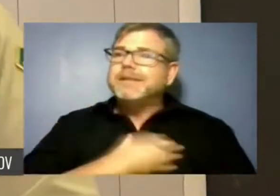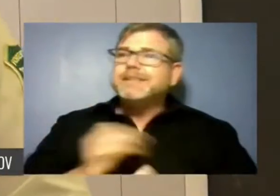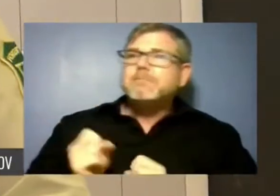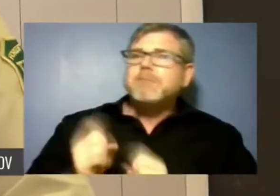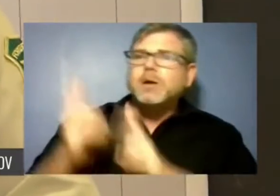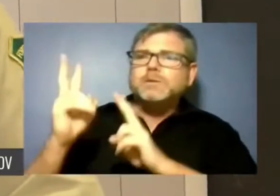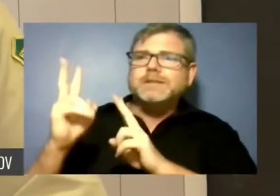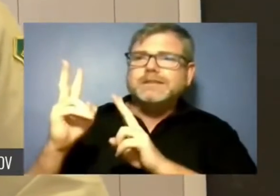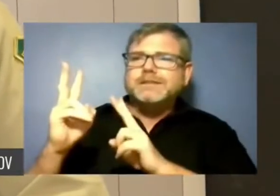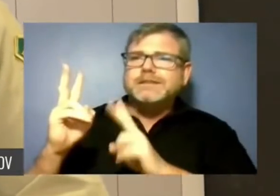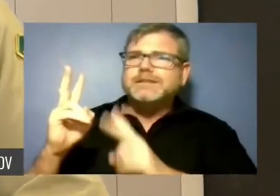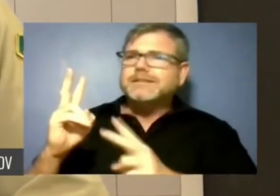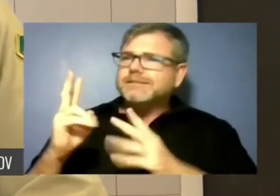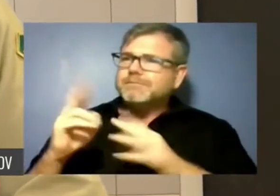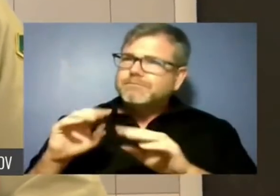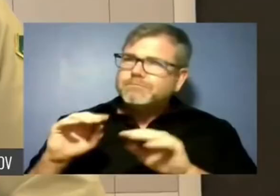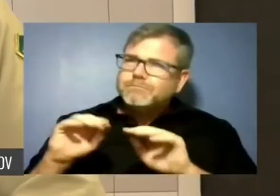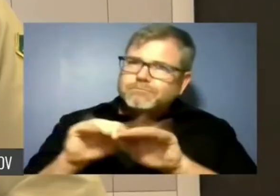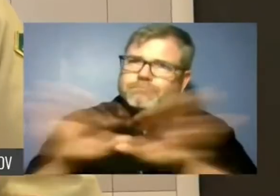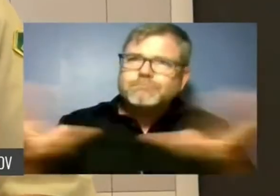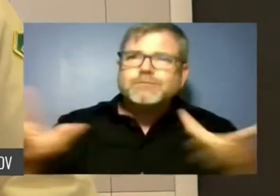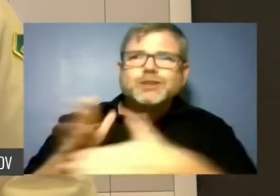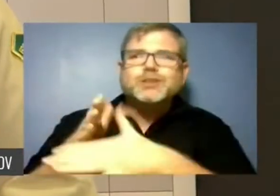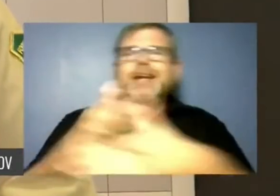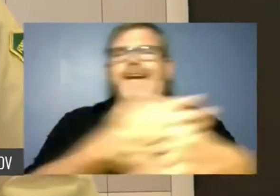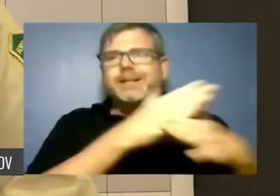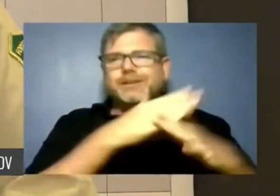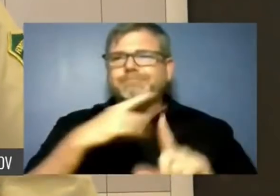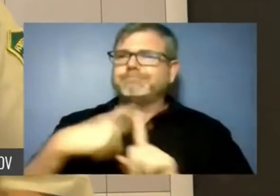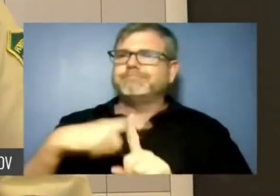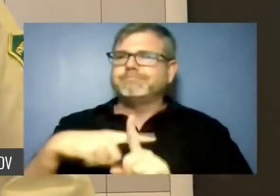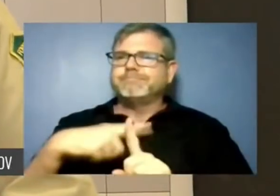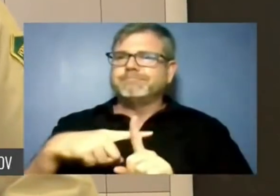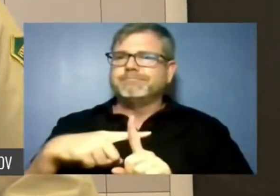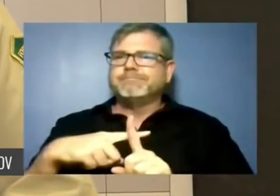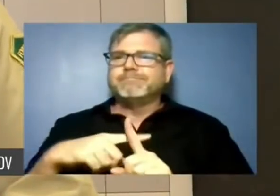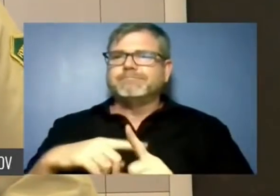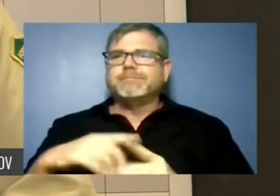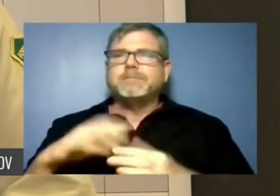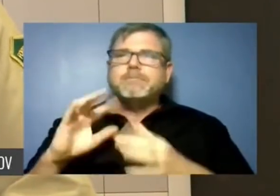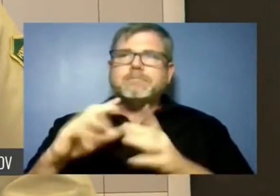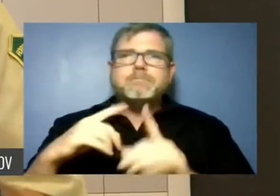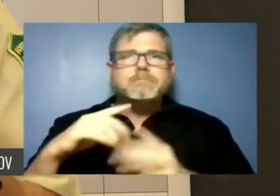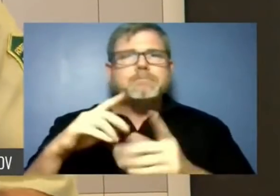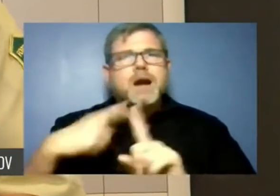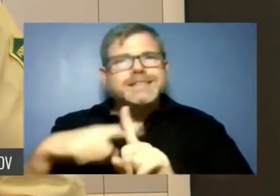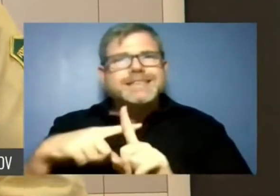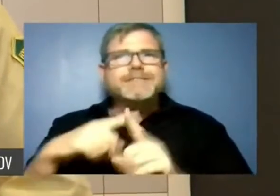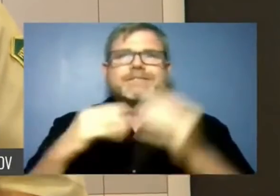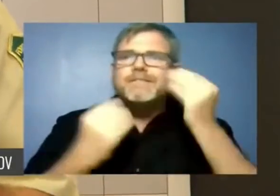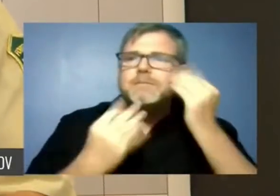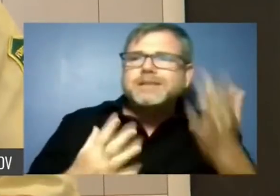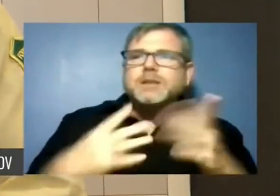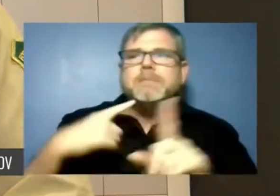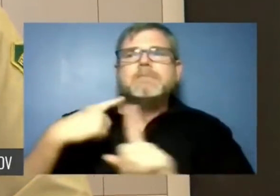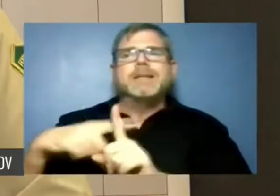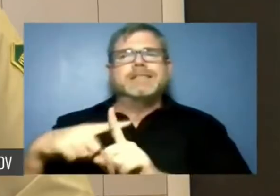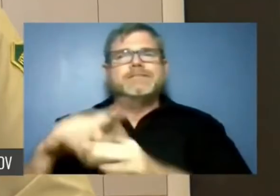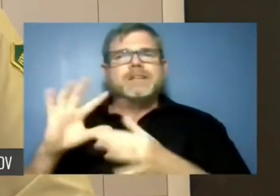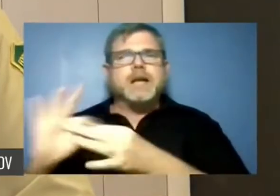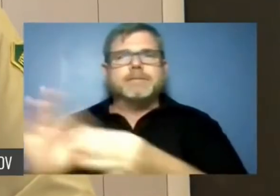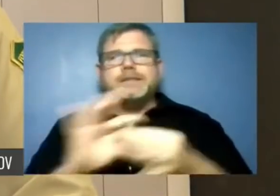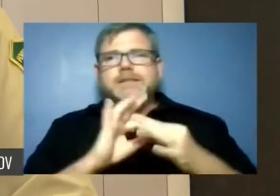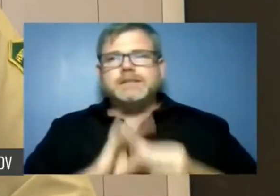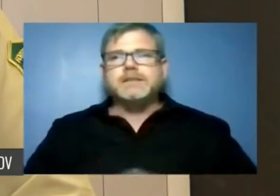Facebook page. Recognize these community meetings are about information, but they're also an opportunity for us to come together and kind of connect a little bit